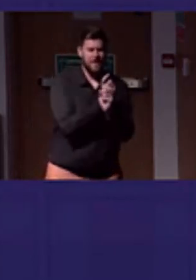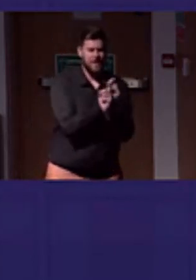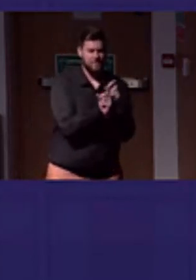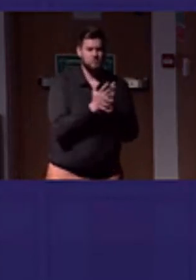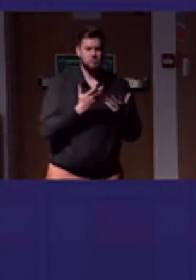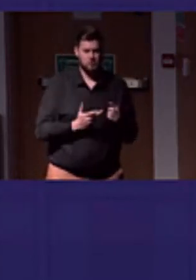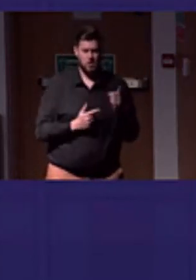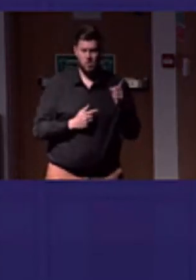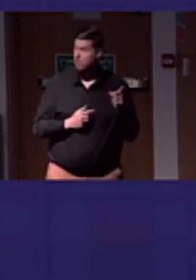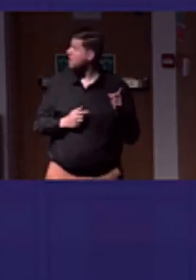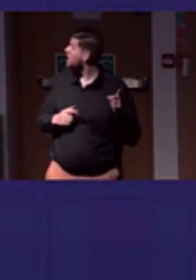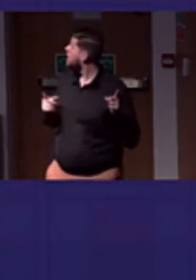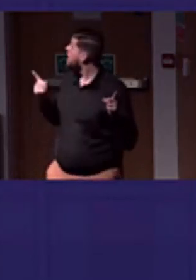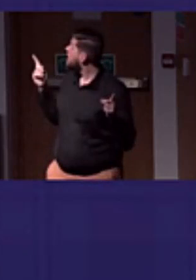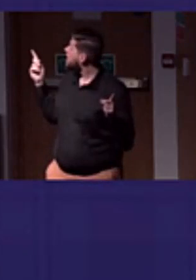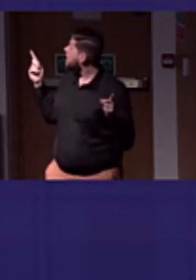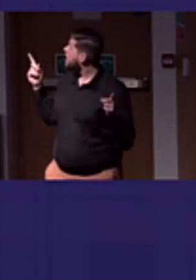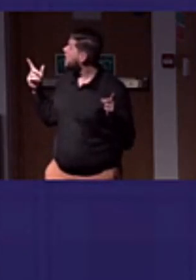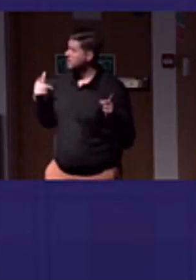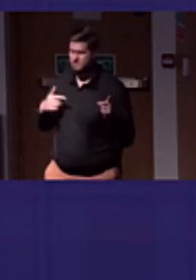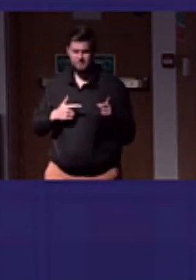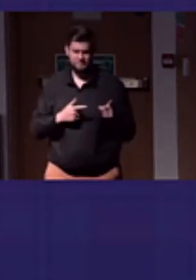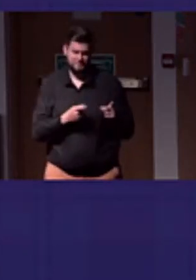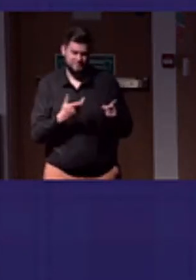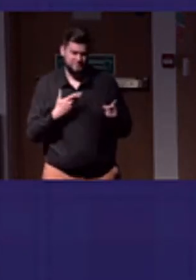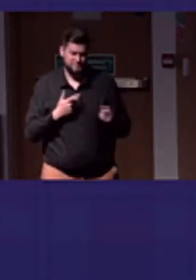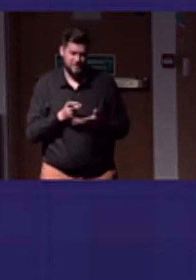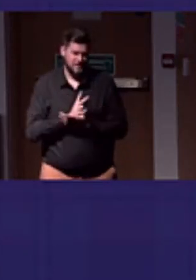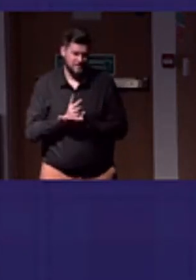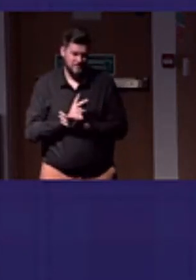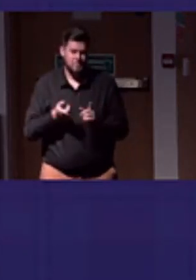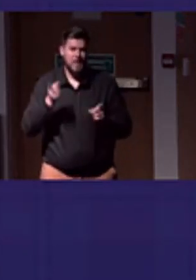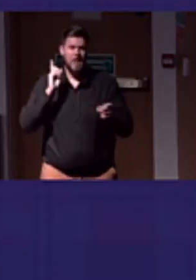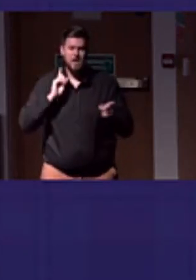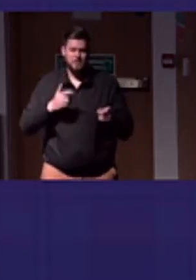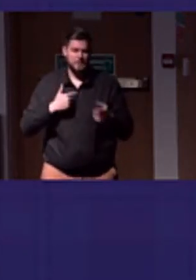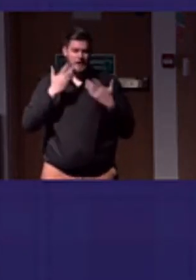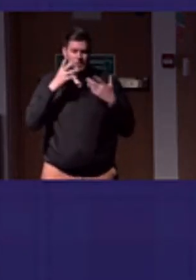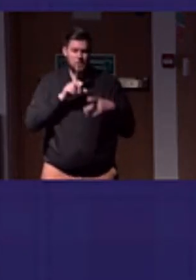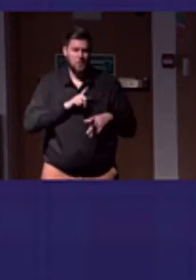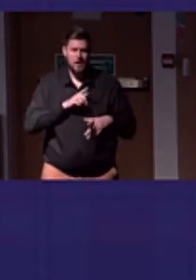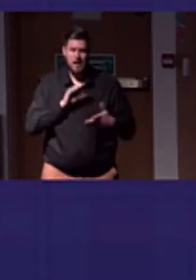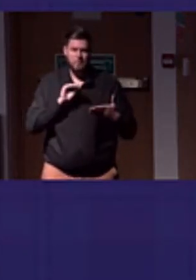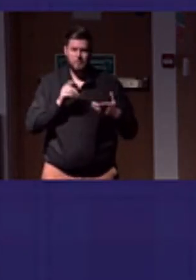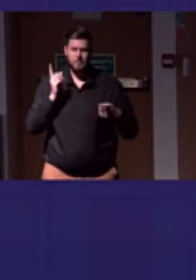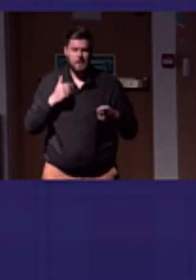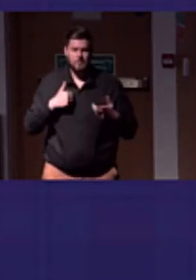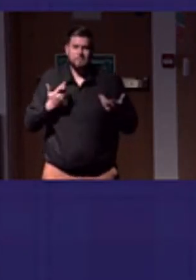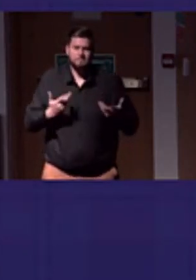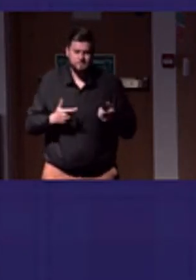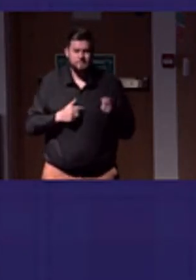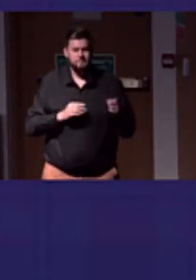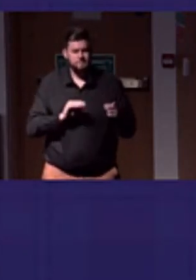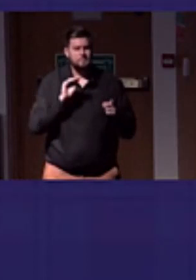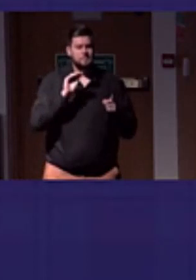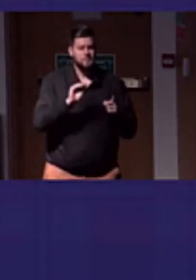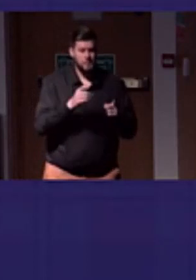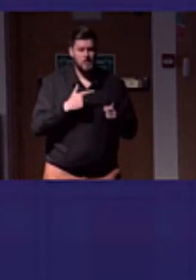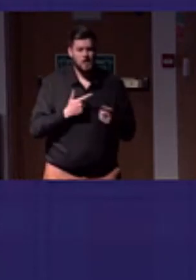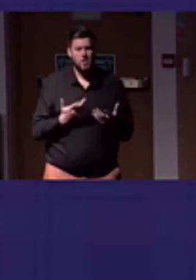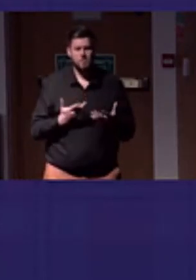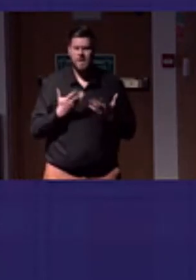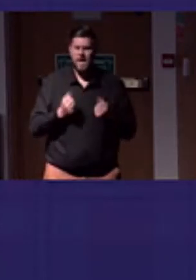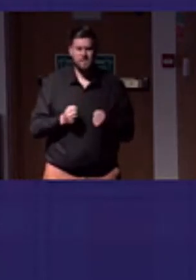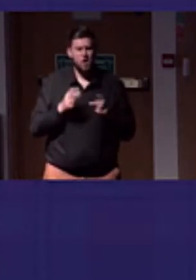and this is a real one. I had insomnia last week. I didn't know why. It went on for days. I'm dealing with like some weird sleep stuff right